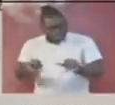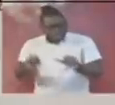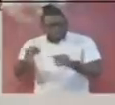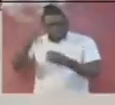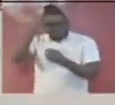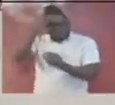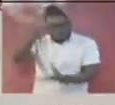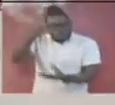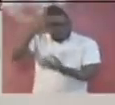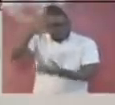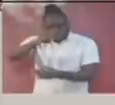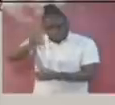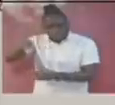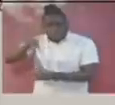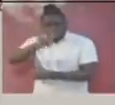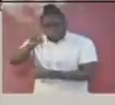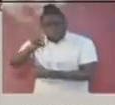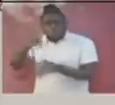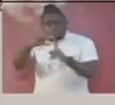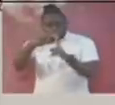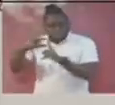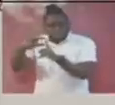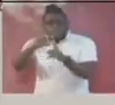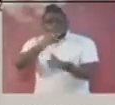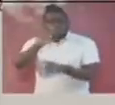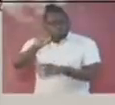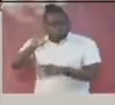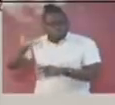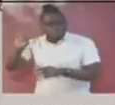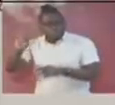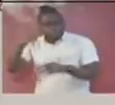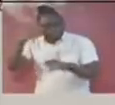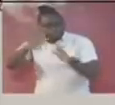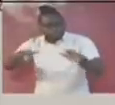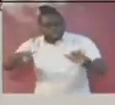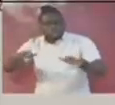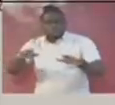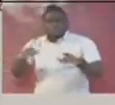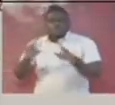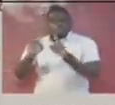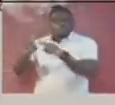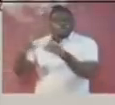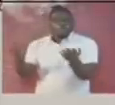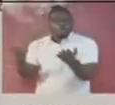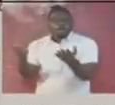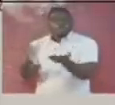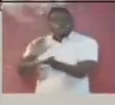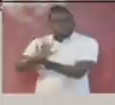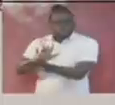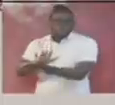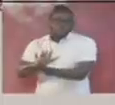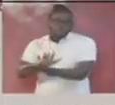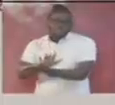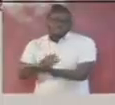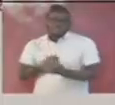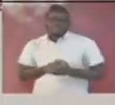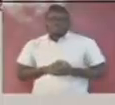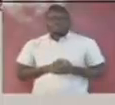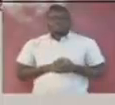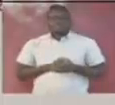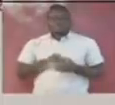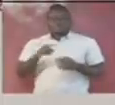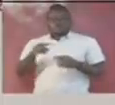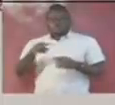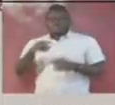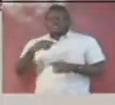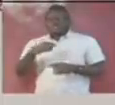particularly as our children are beginning to return to school. Returning to school could be stressful under normal circumstances,